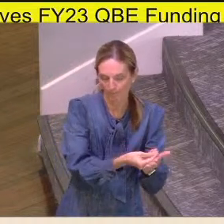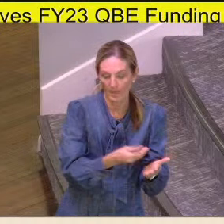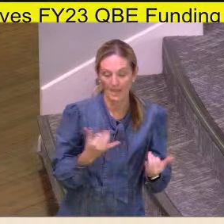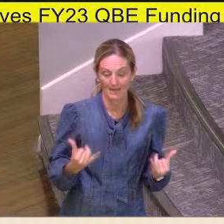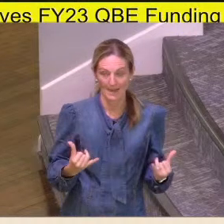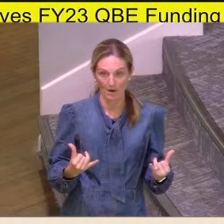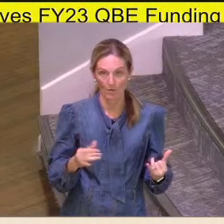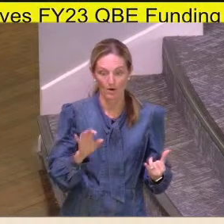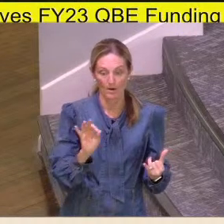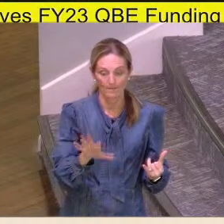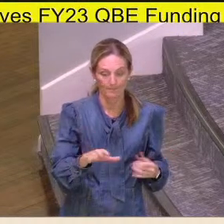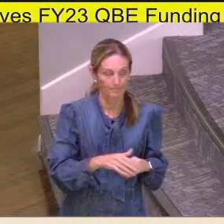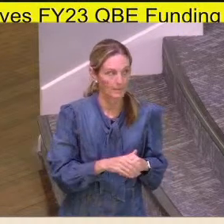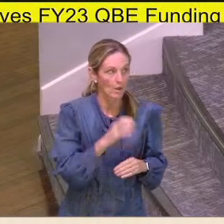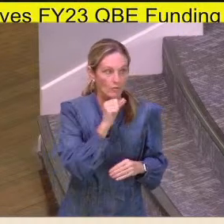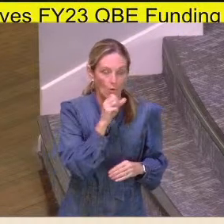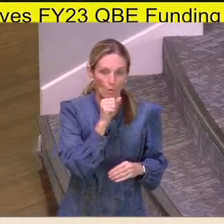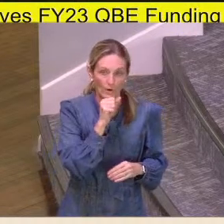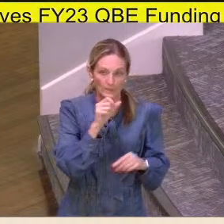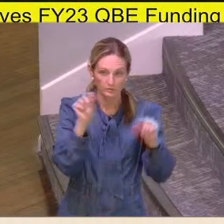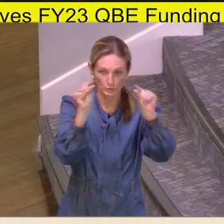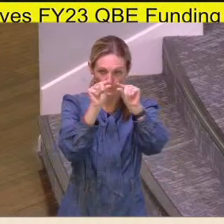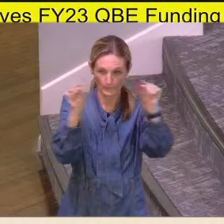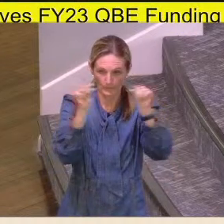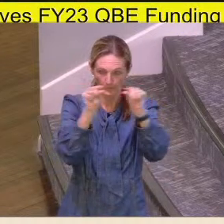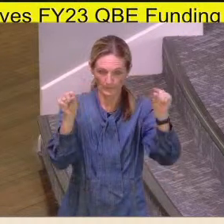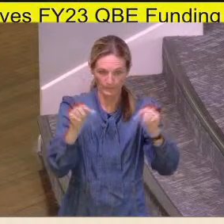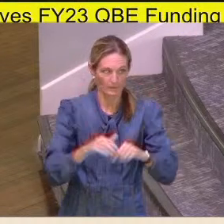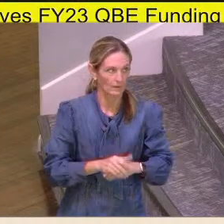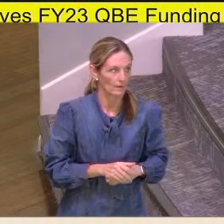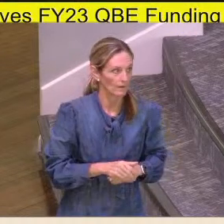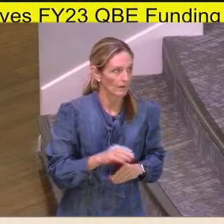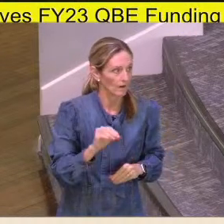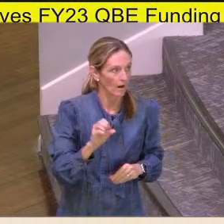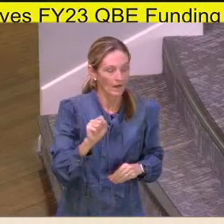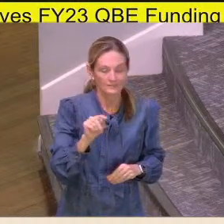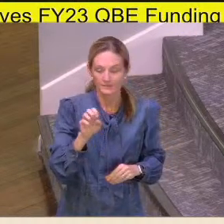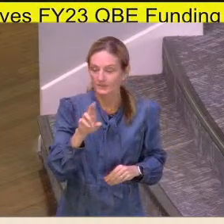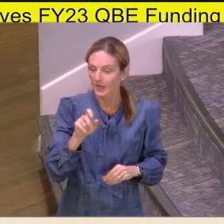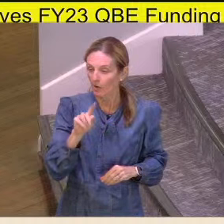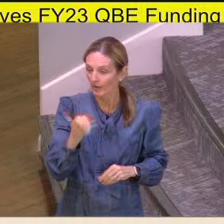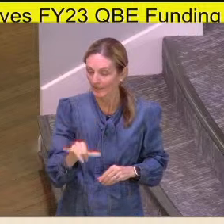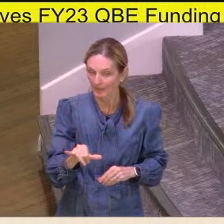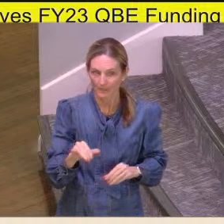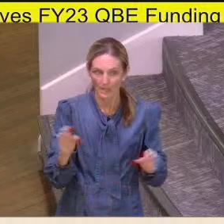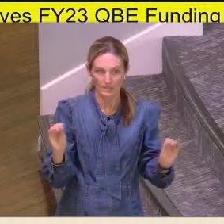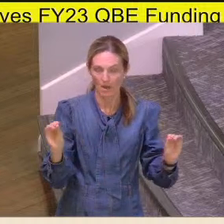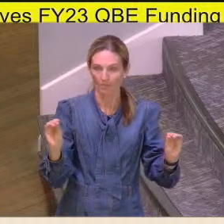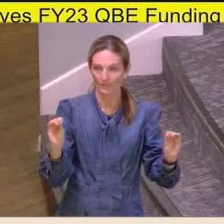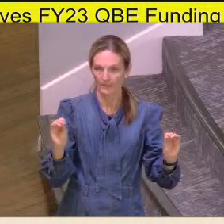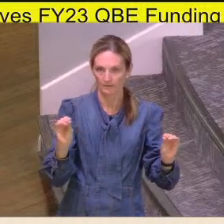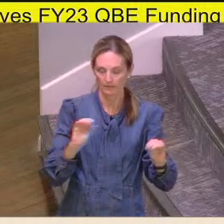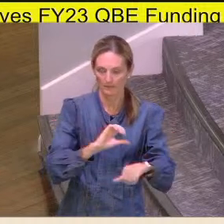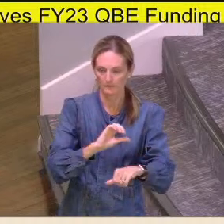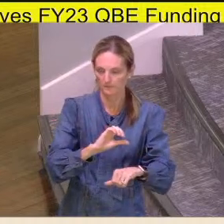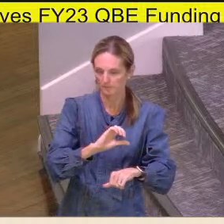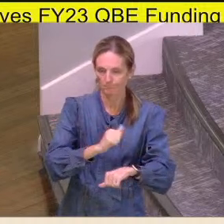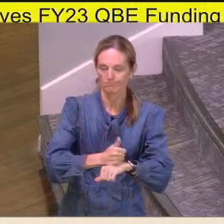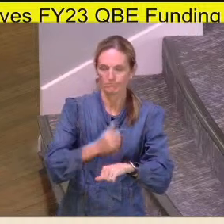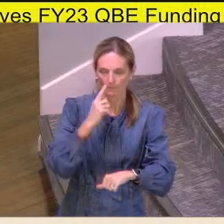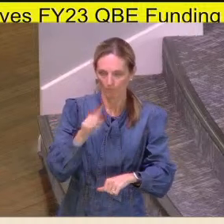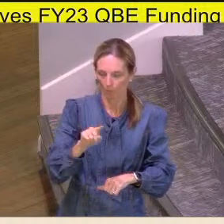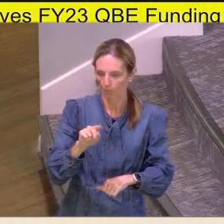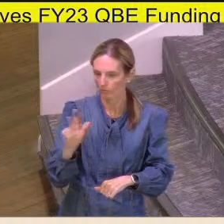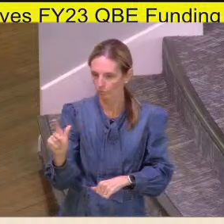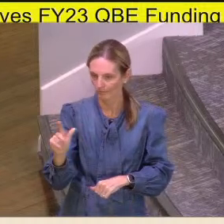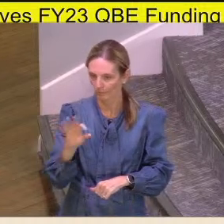note, the orange section, the austerity, nothing is slated for FY23. So all of the austerity that has been